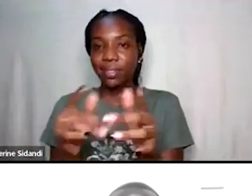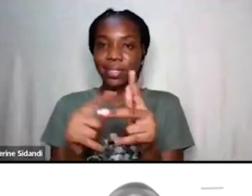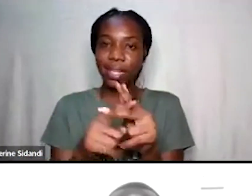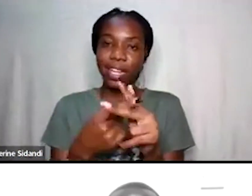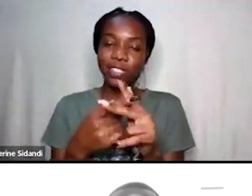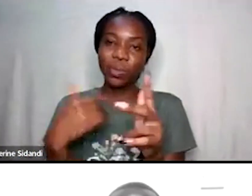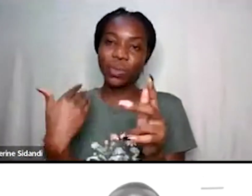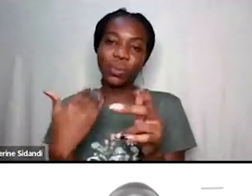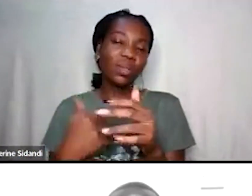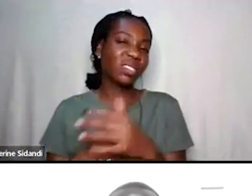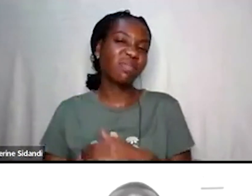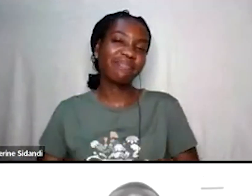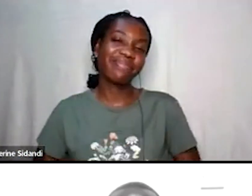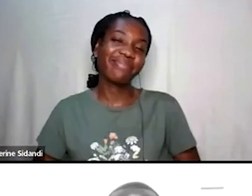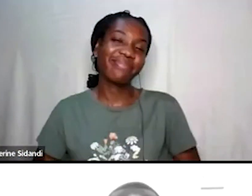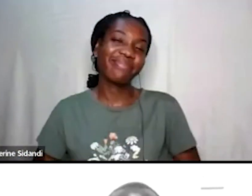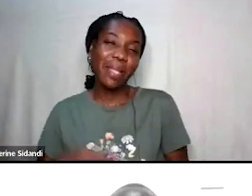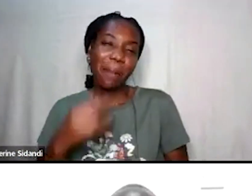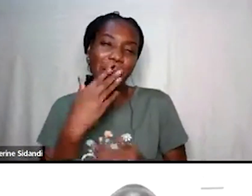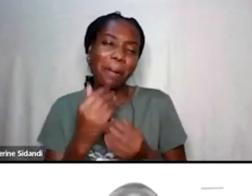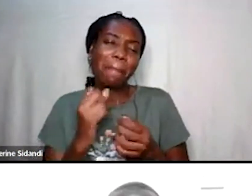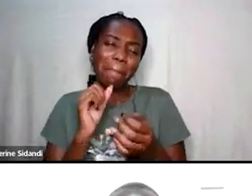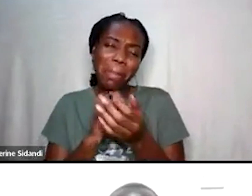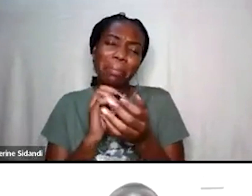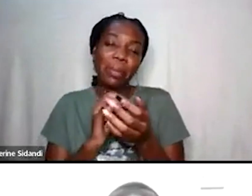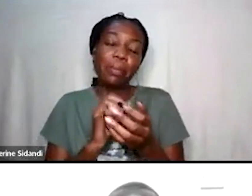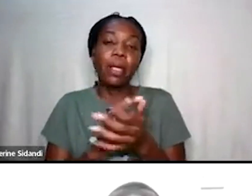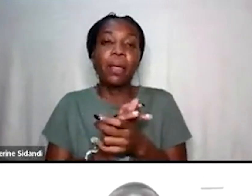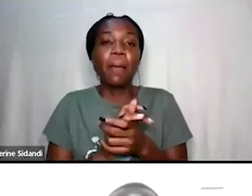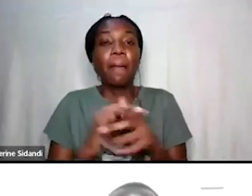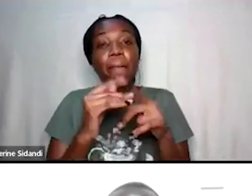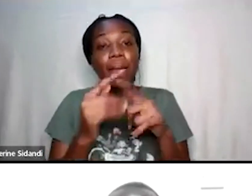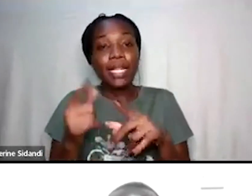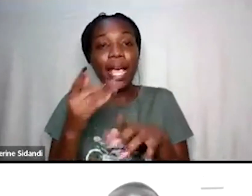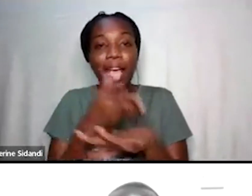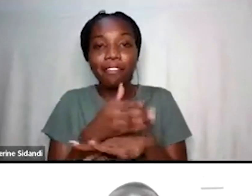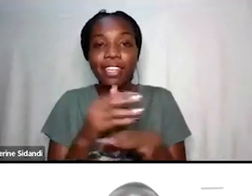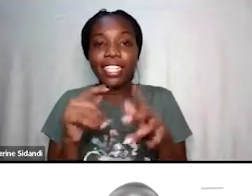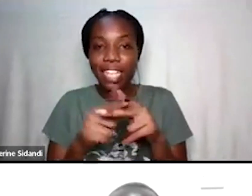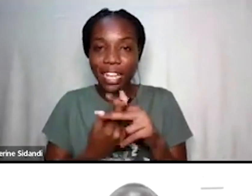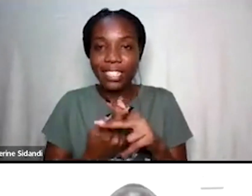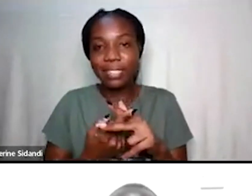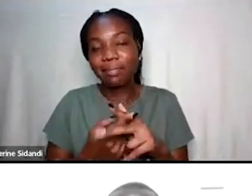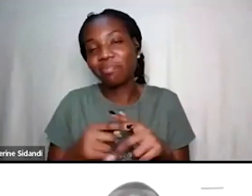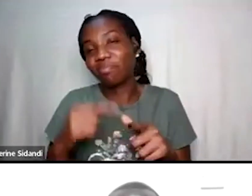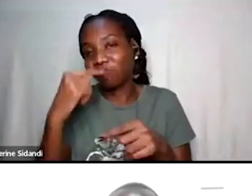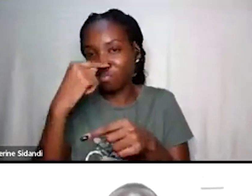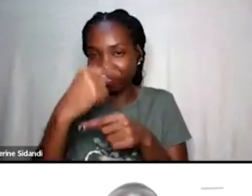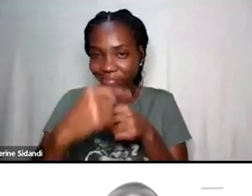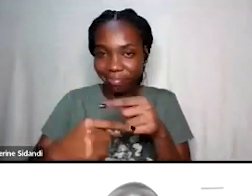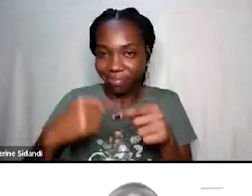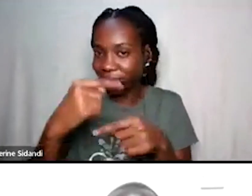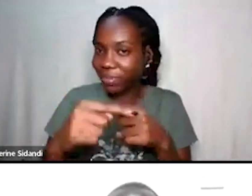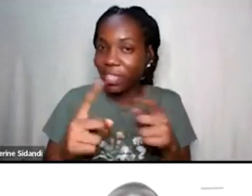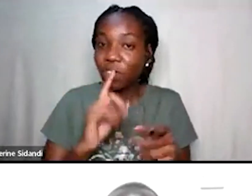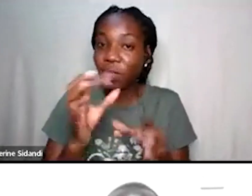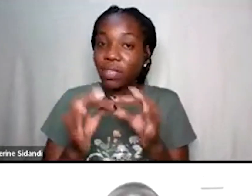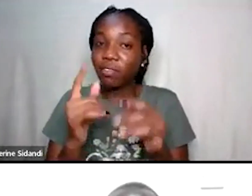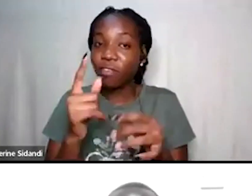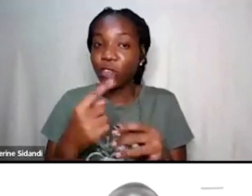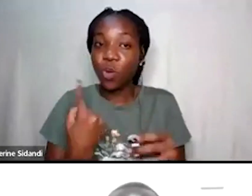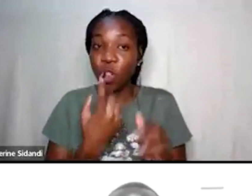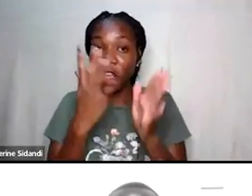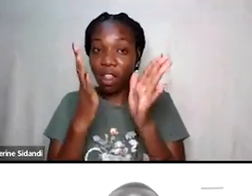normally needs to be buffered. But after it starts, that's it. So if you're an introvert in the room,